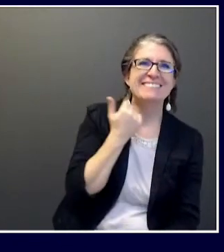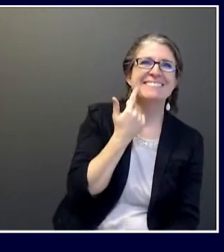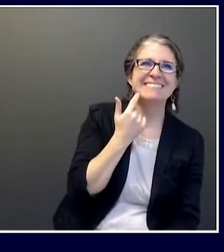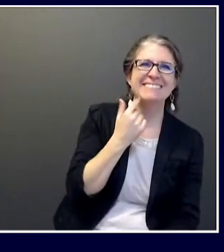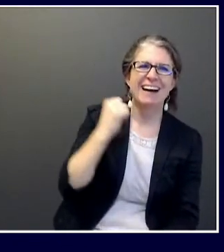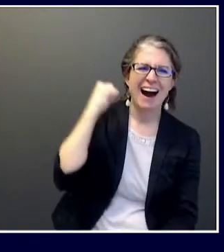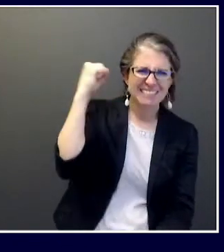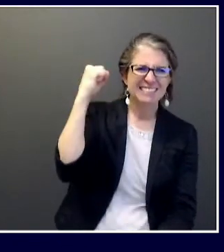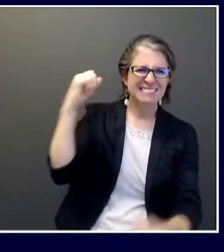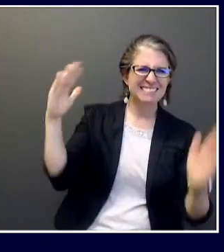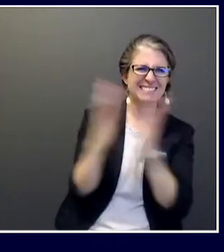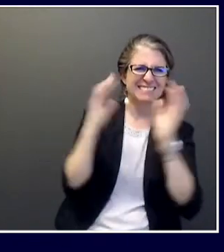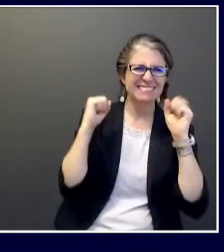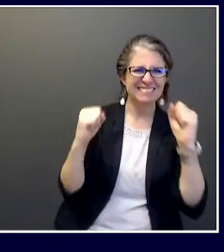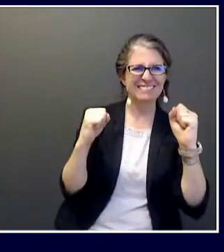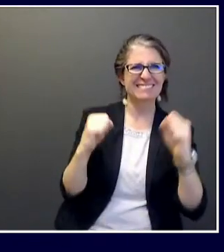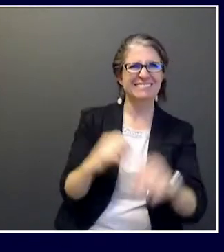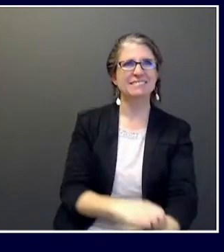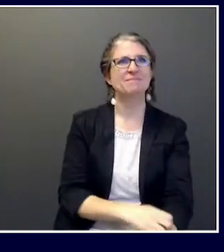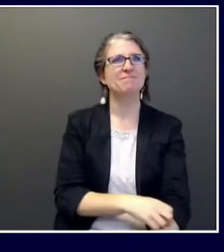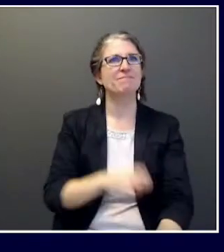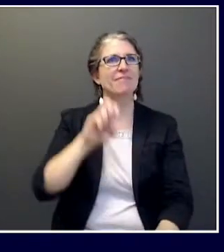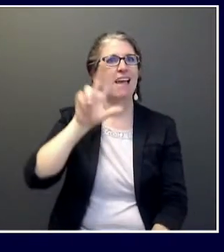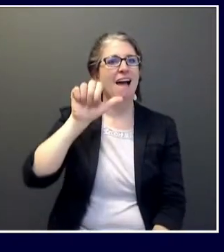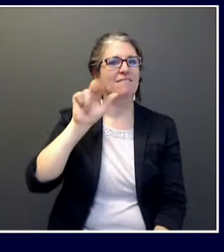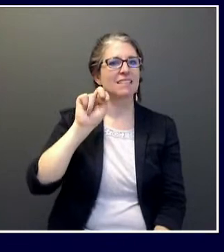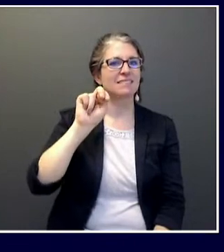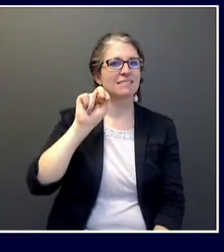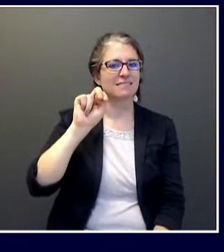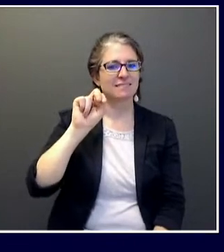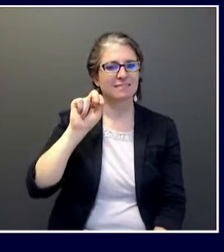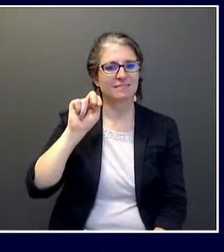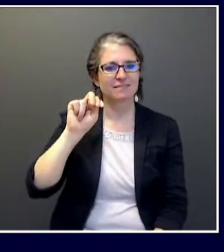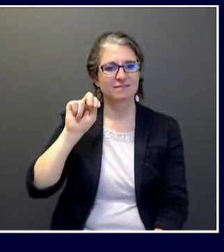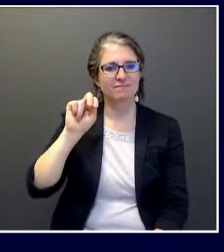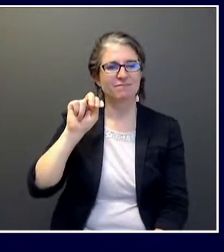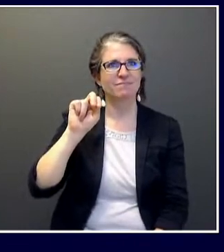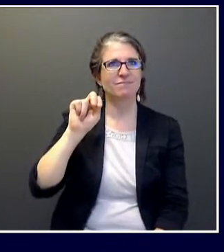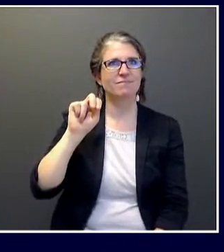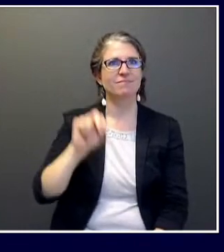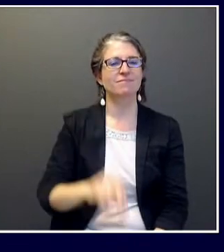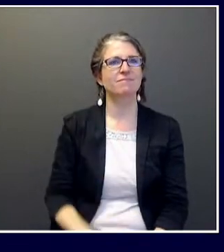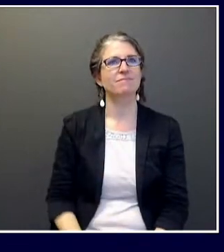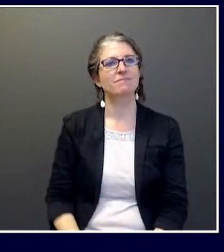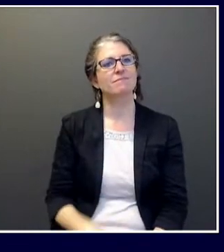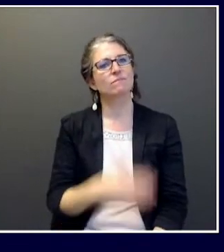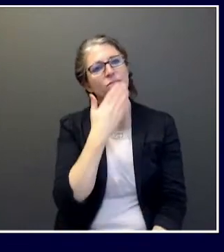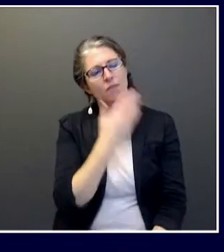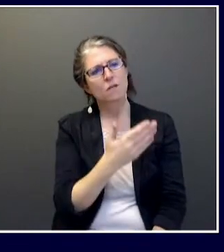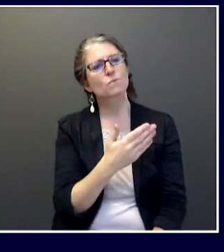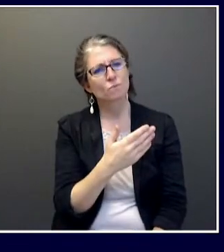Evan Pop, over to you. Hey, Dr. Shah, thank you. So we've heard from some